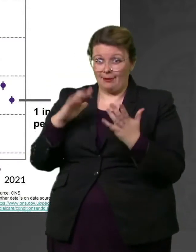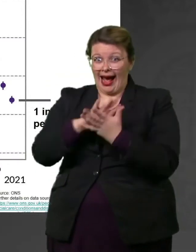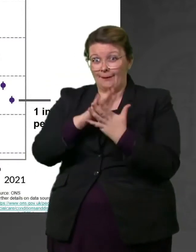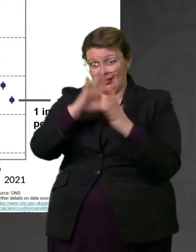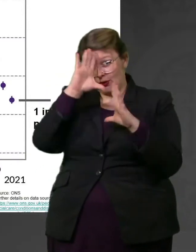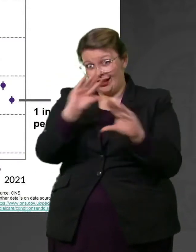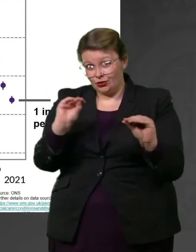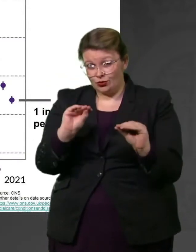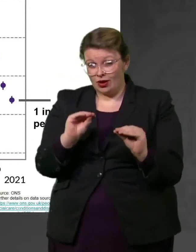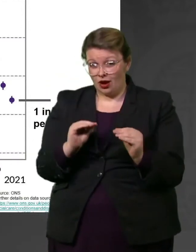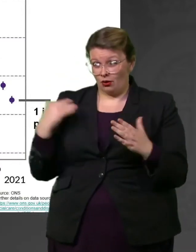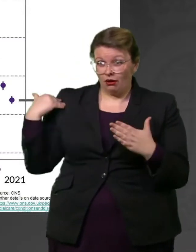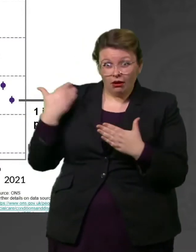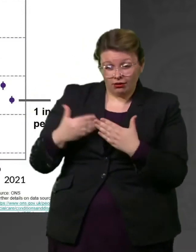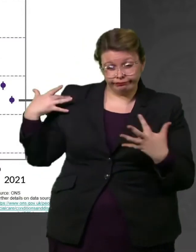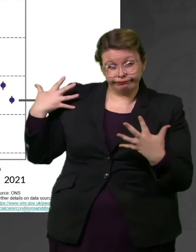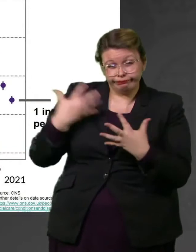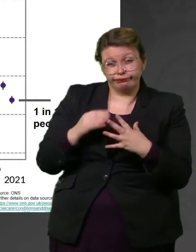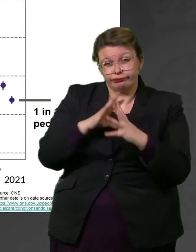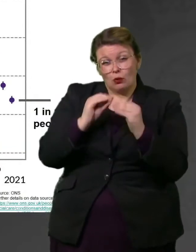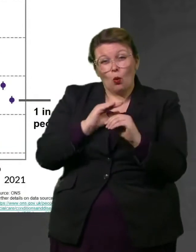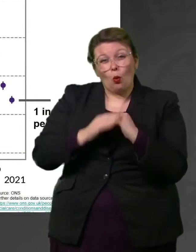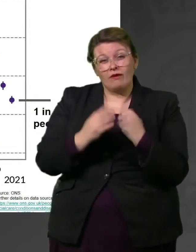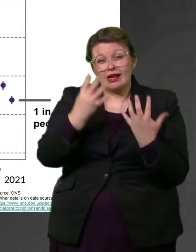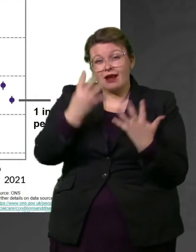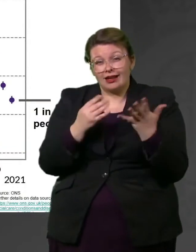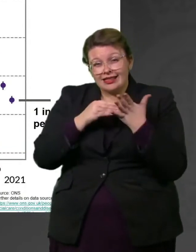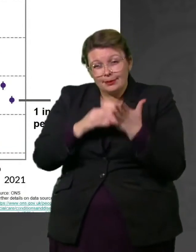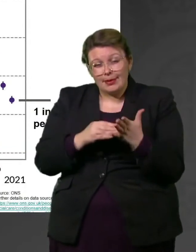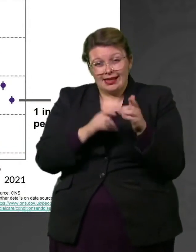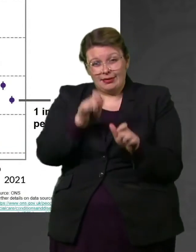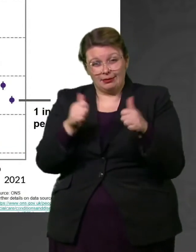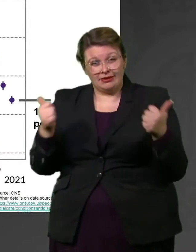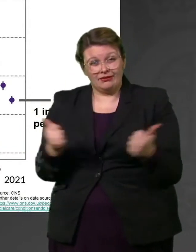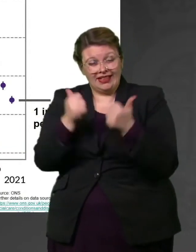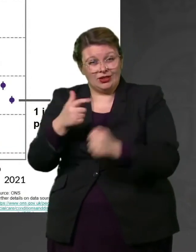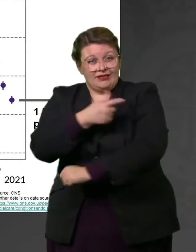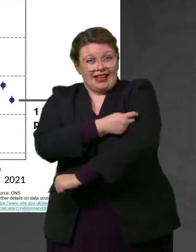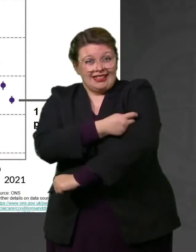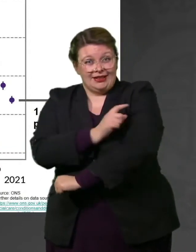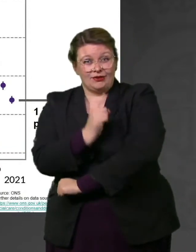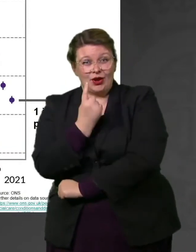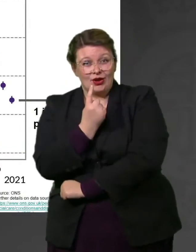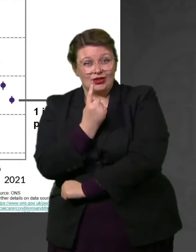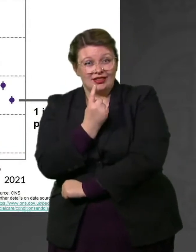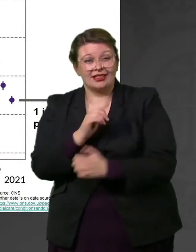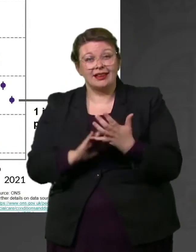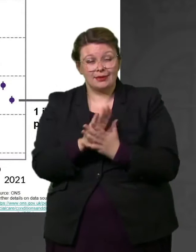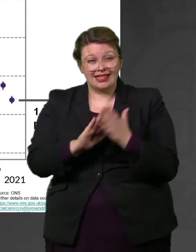in this country have had the vaccine. That's 35% of all adults across the UK.